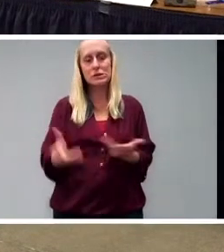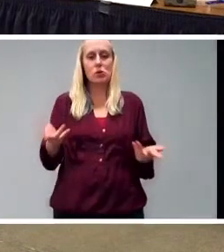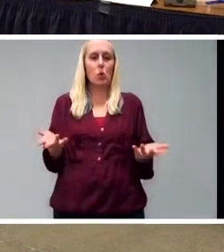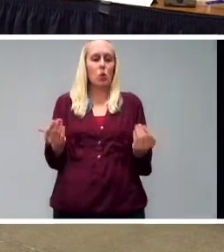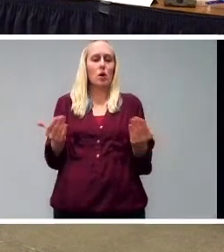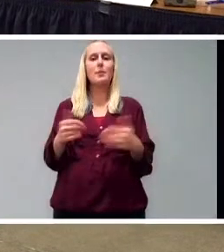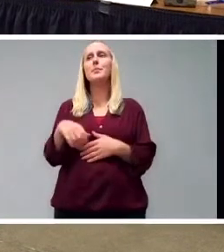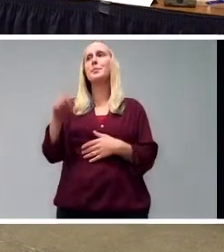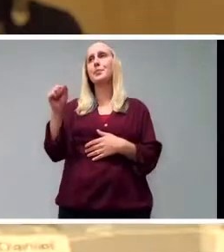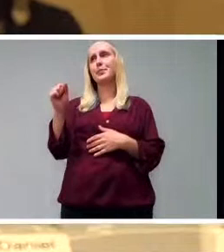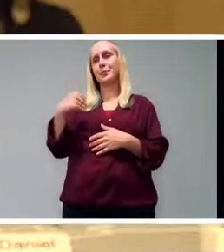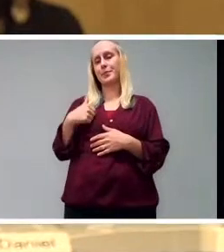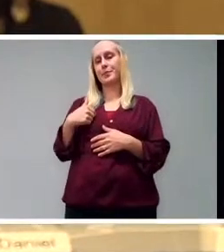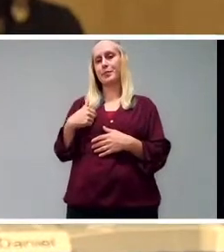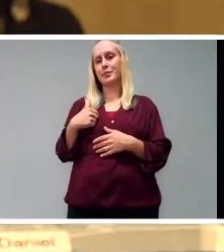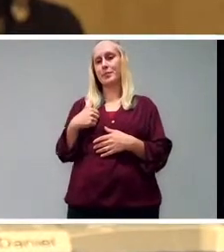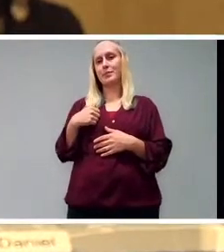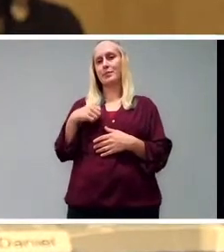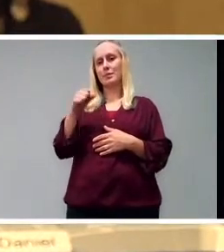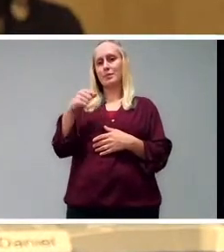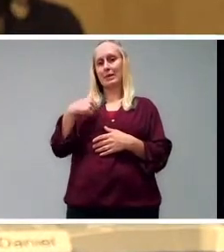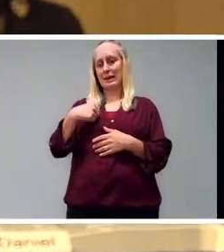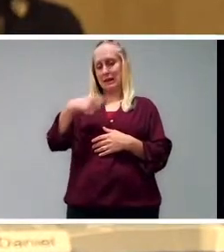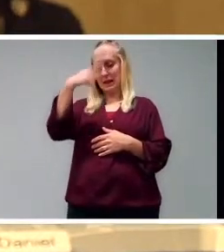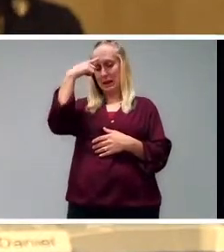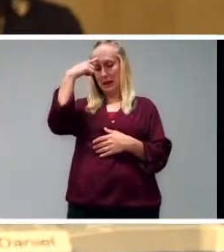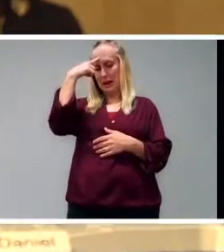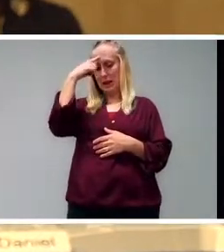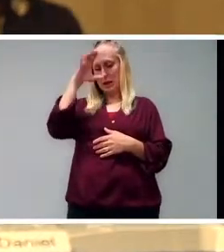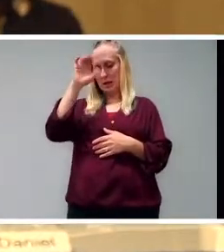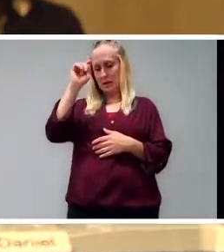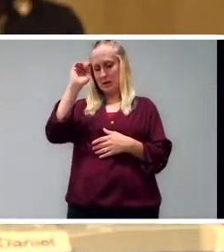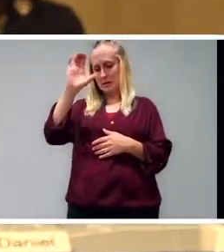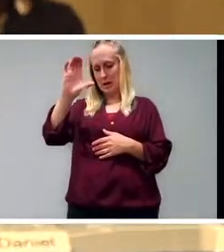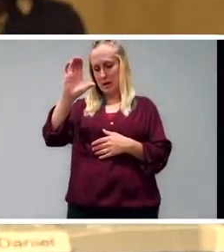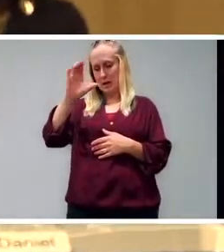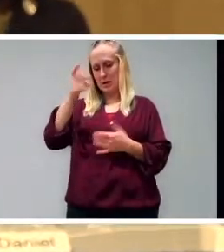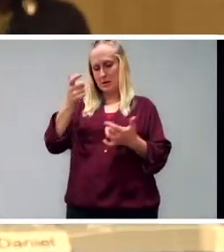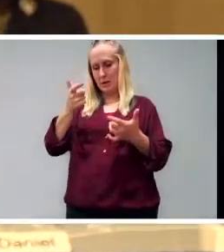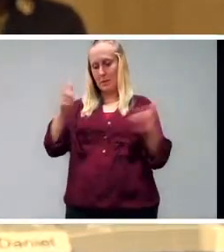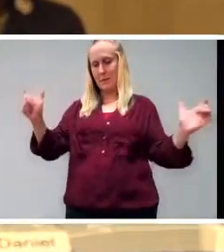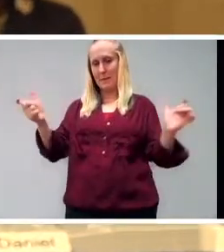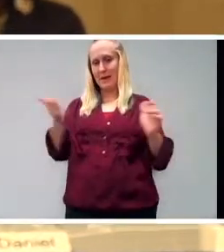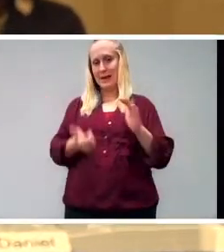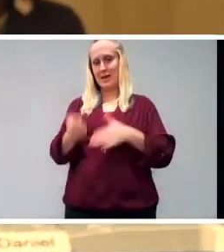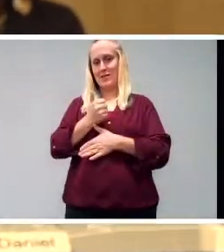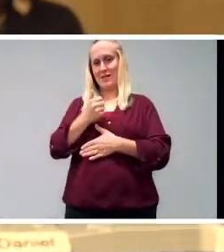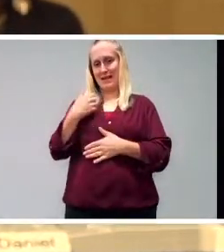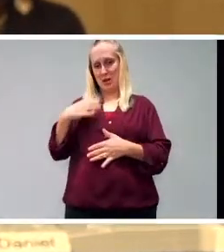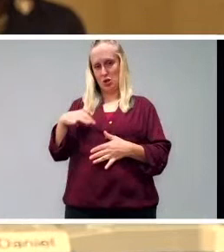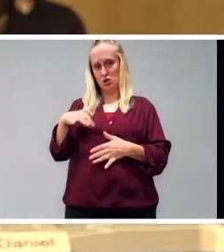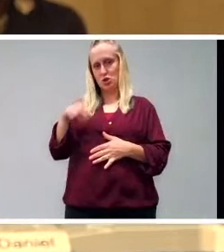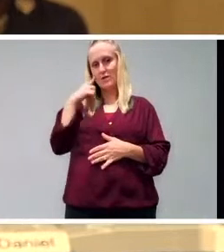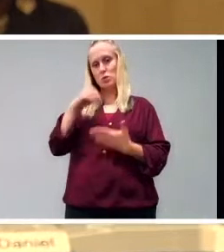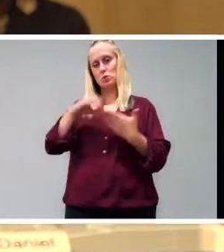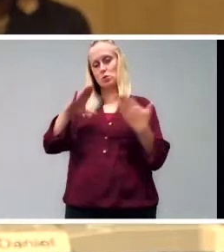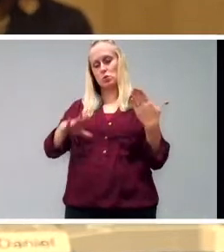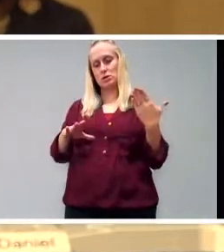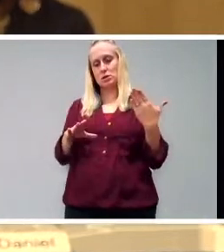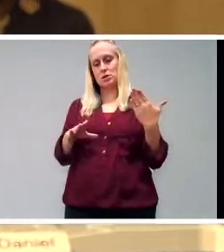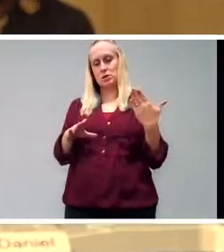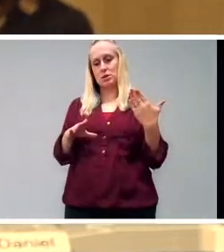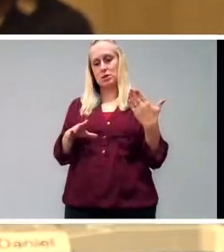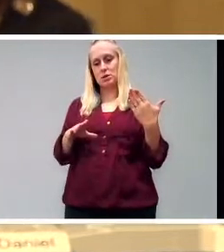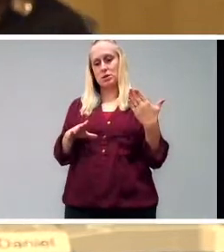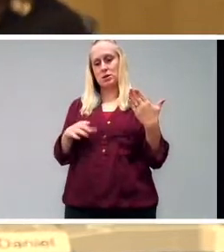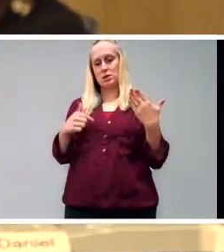so definitely I think CTEC is a huge advantage for students. I know